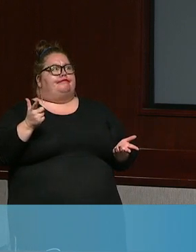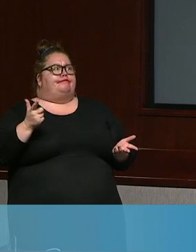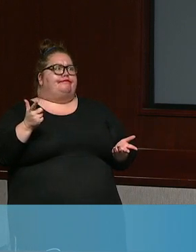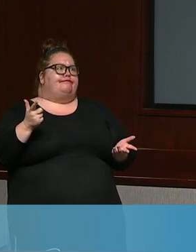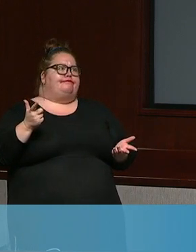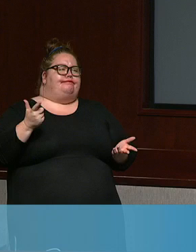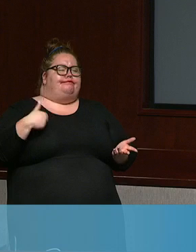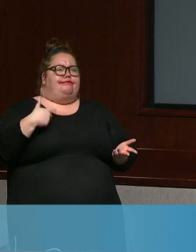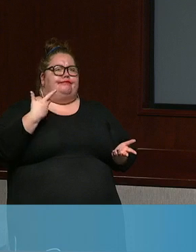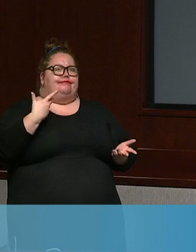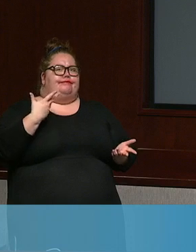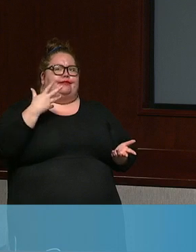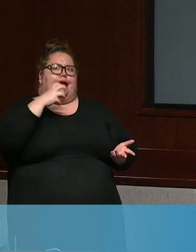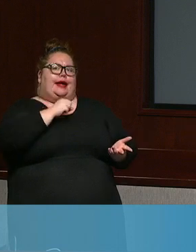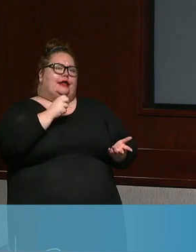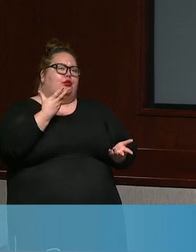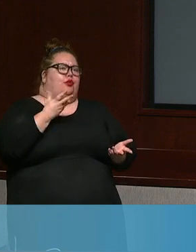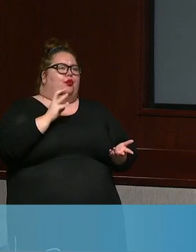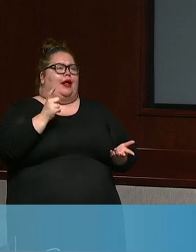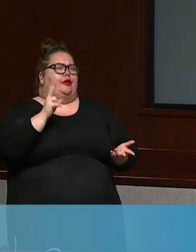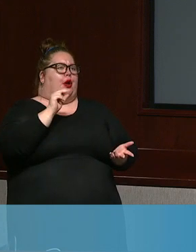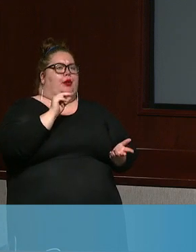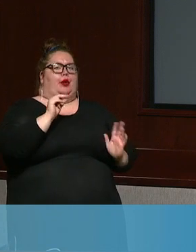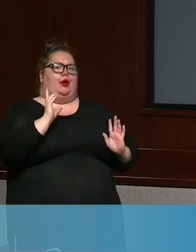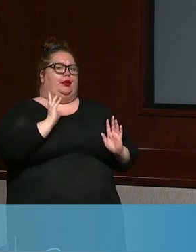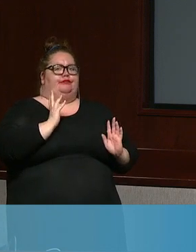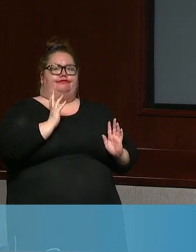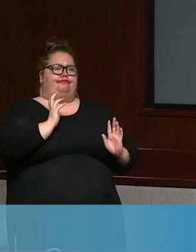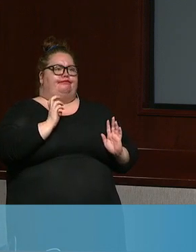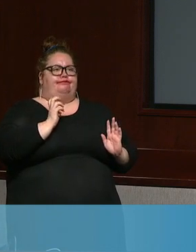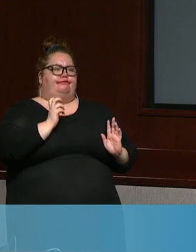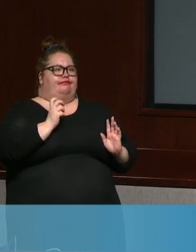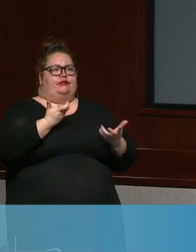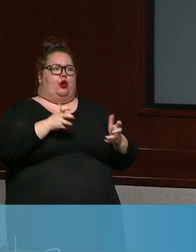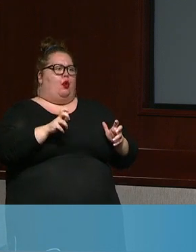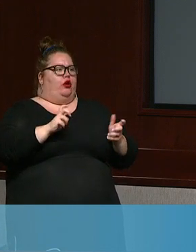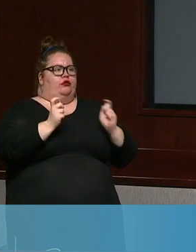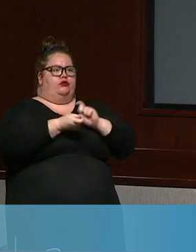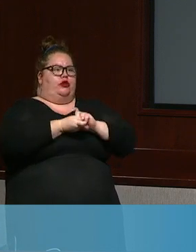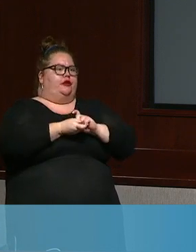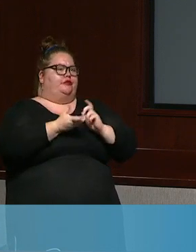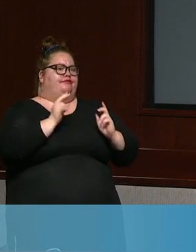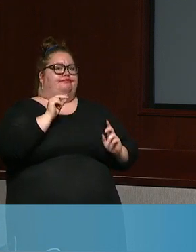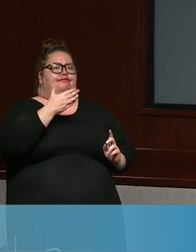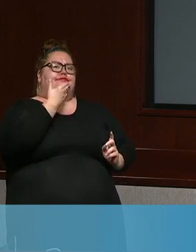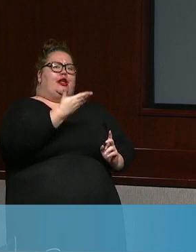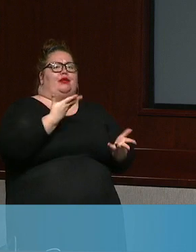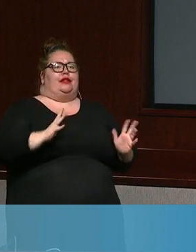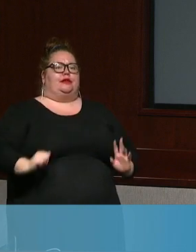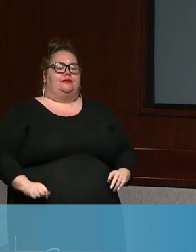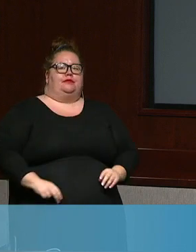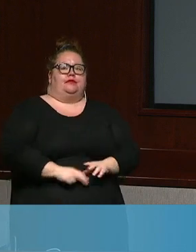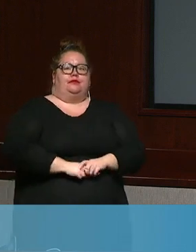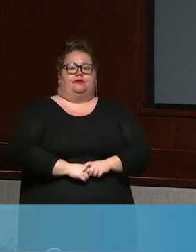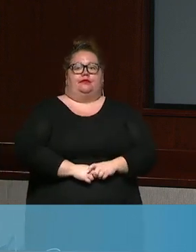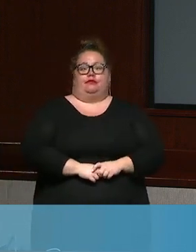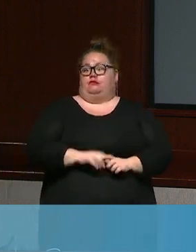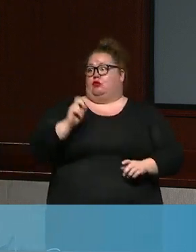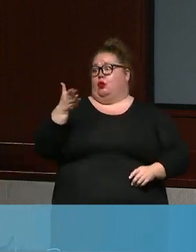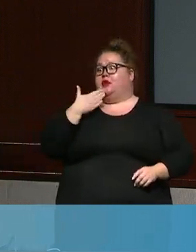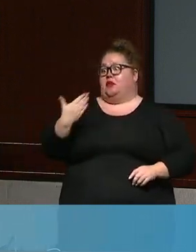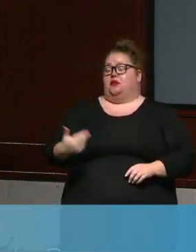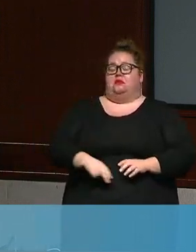I guess. No, I'm not sure. I do have another way that I want to reword it. No, thank you. I think that's it. Okay, thank